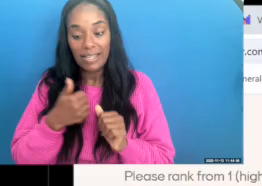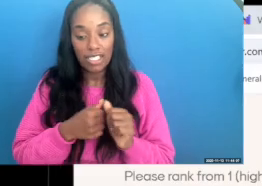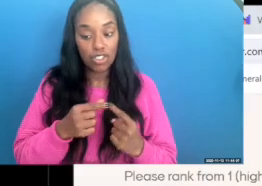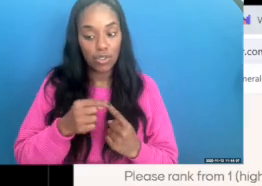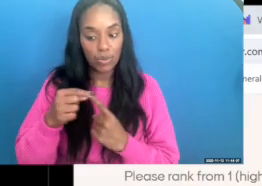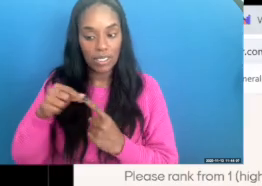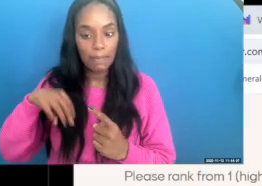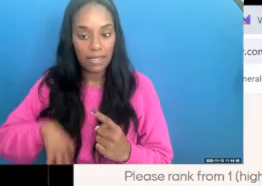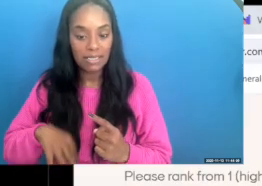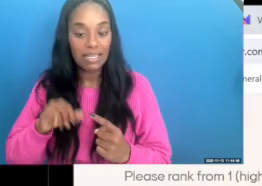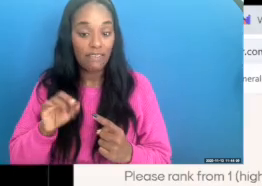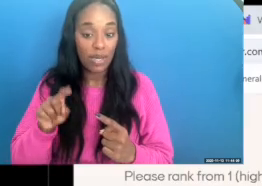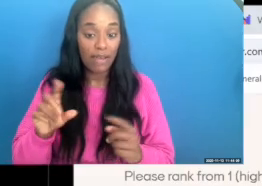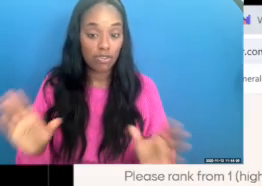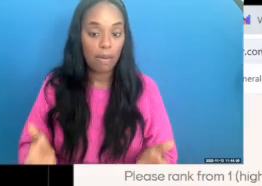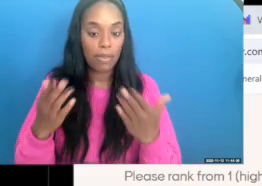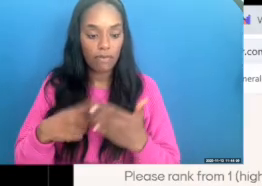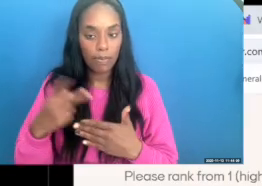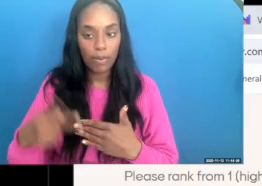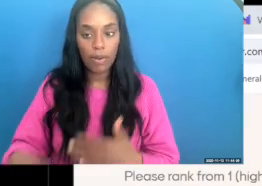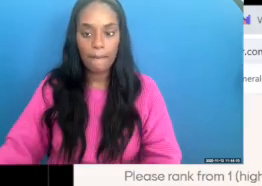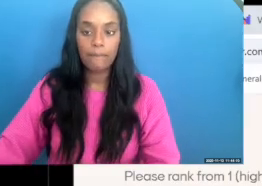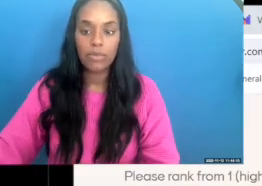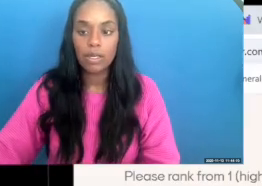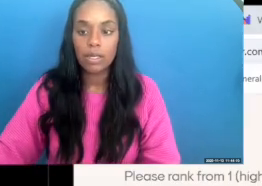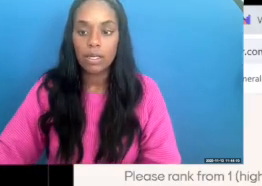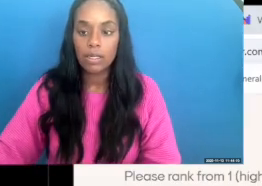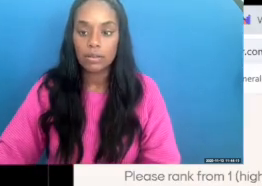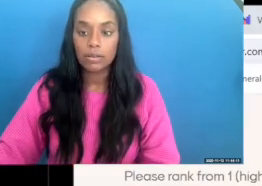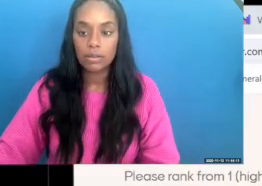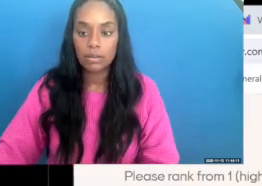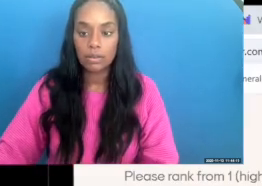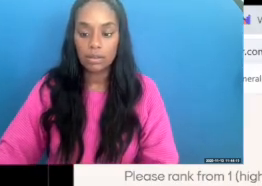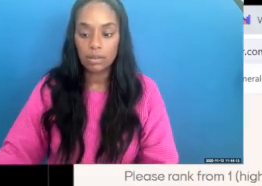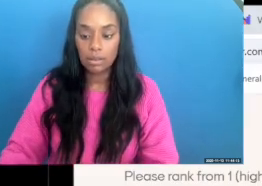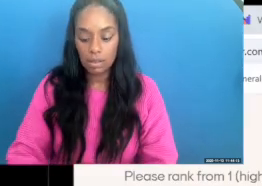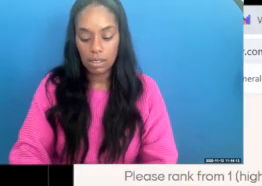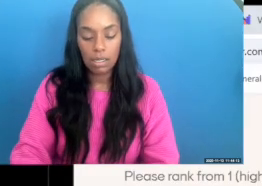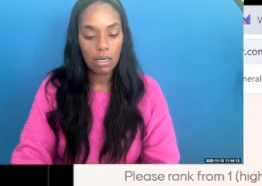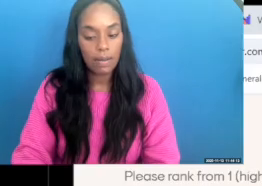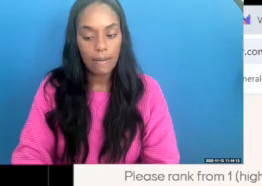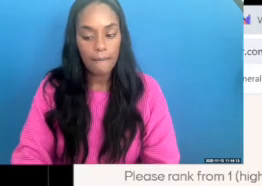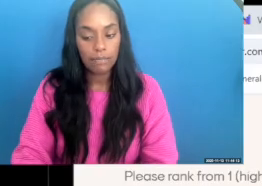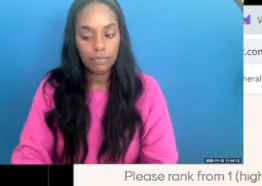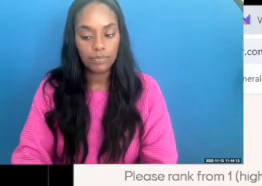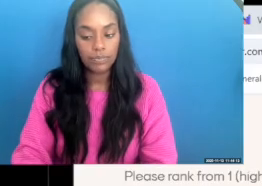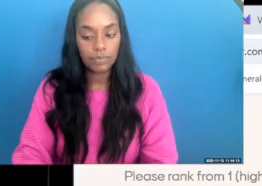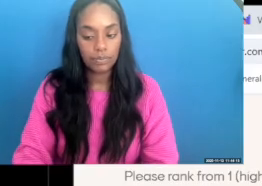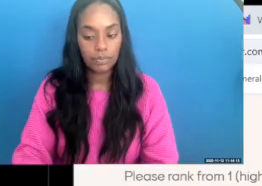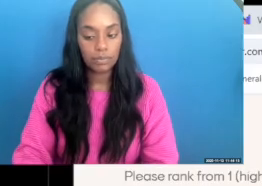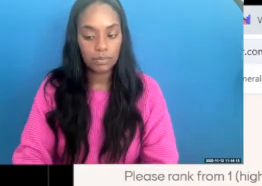within the community and have their own unique benefits. But if we have to uplift